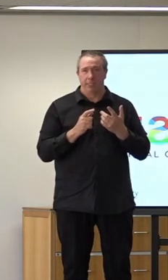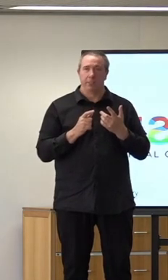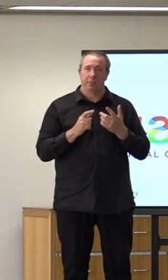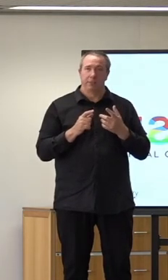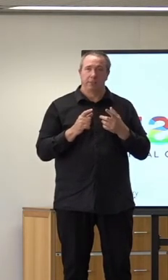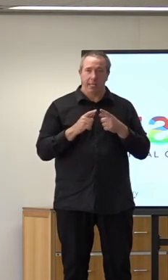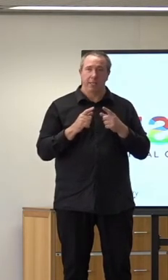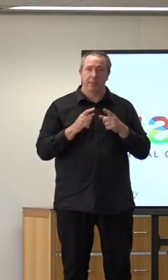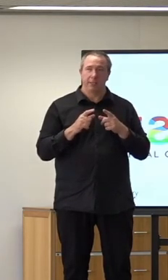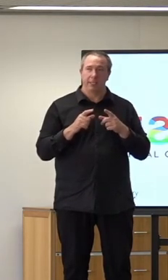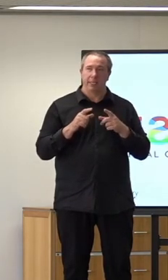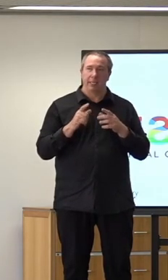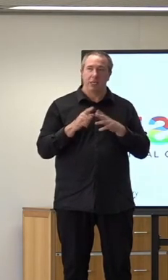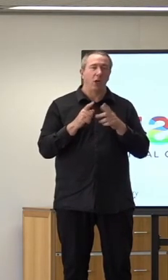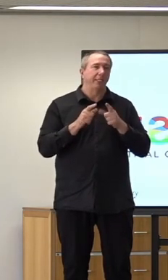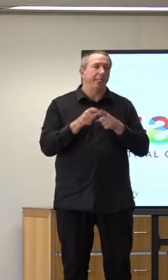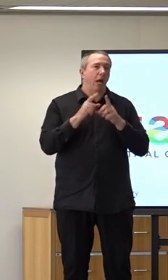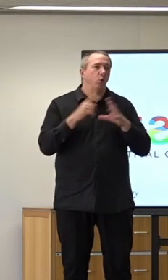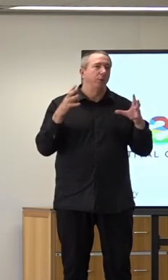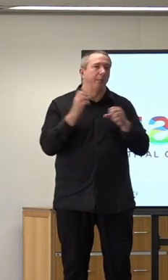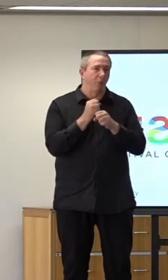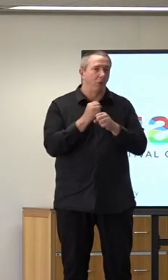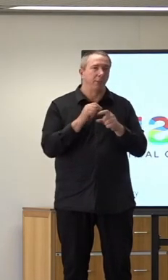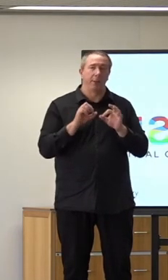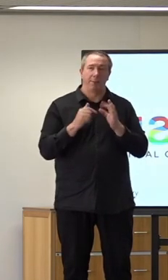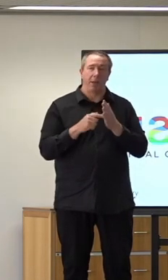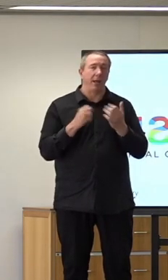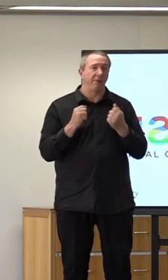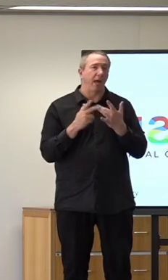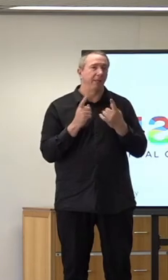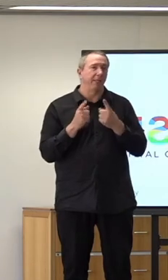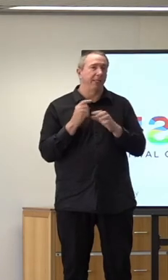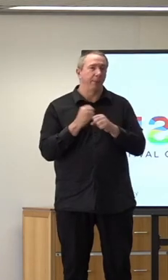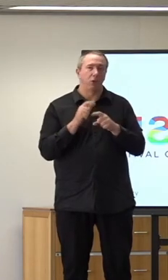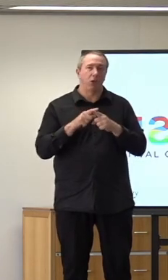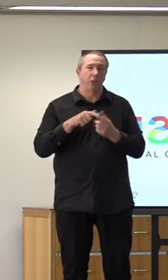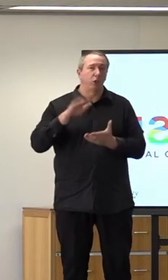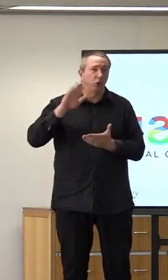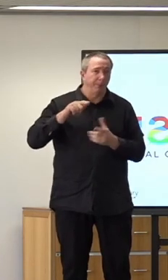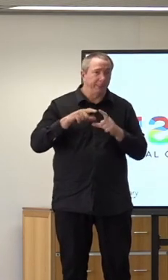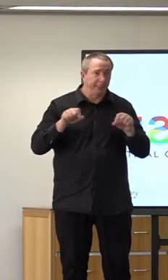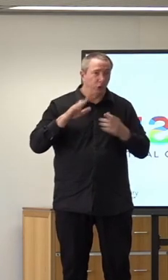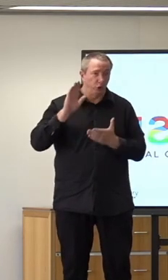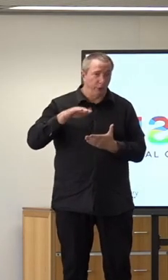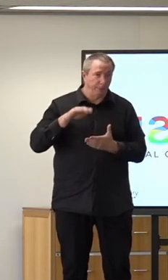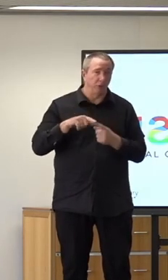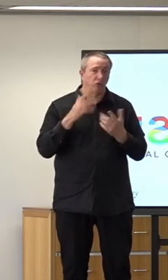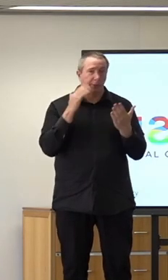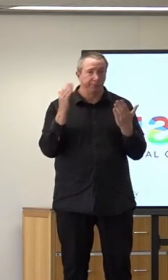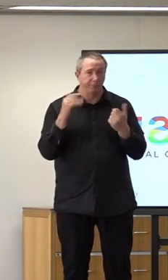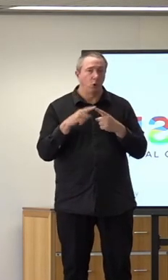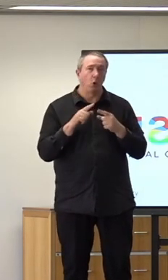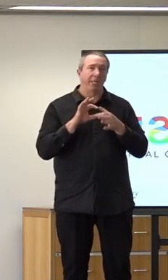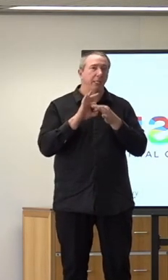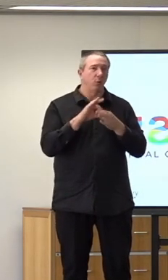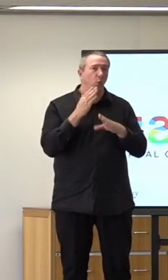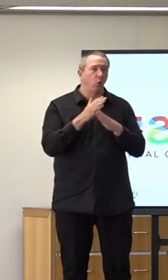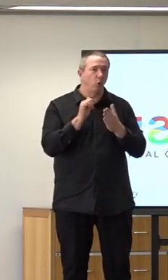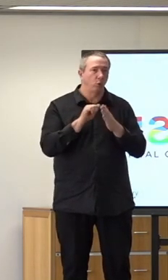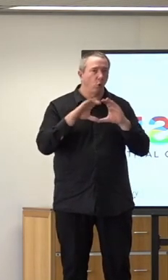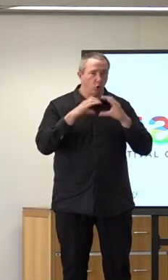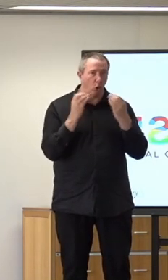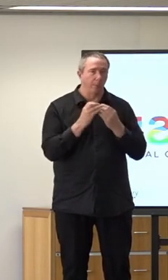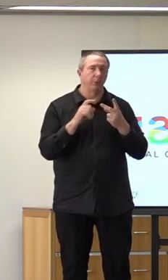it's difficult to sort of to summarize. There's things like there's discount tickets, there's engagement workshops, professional